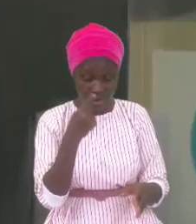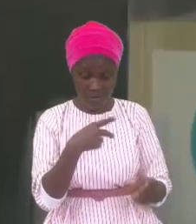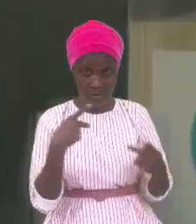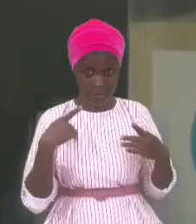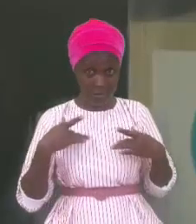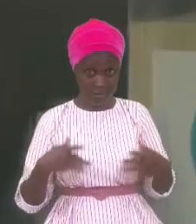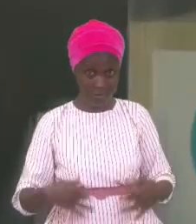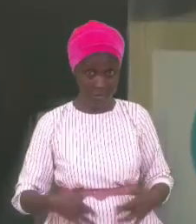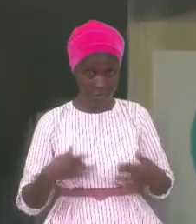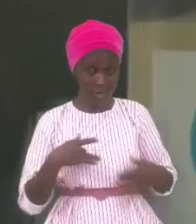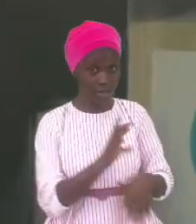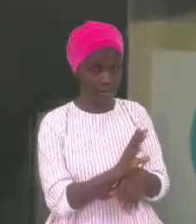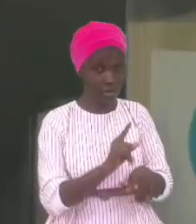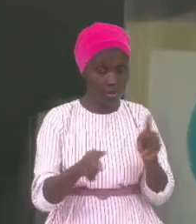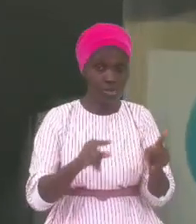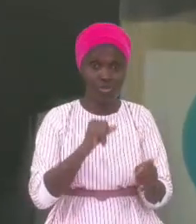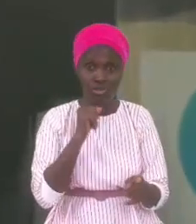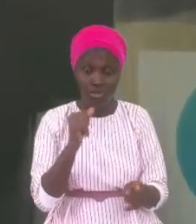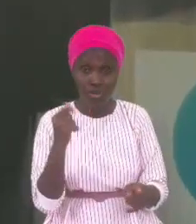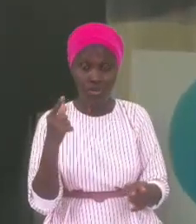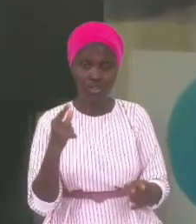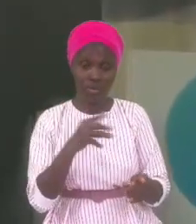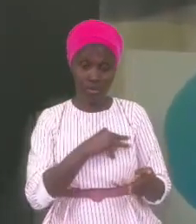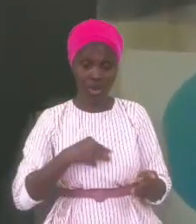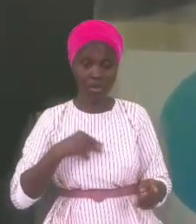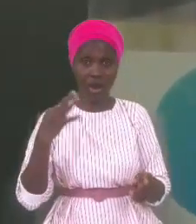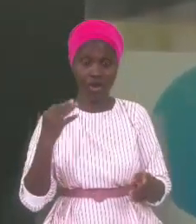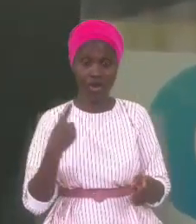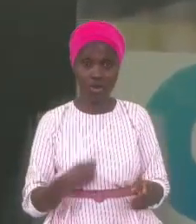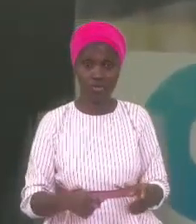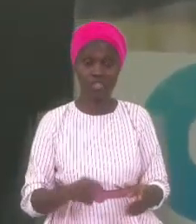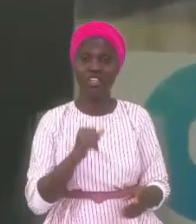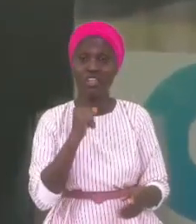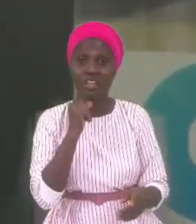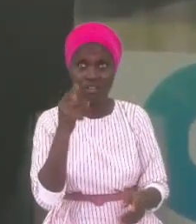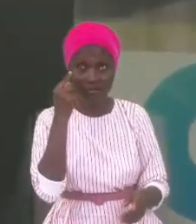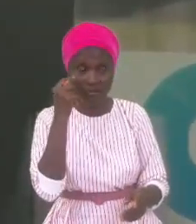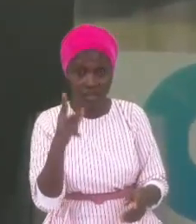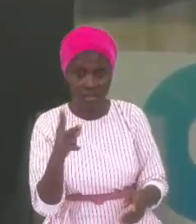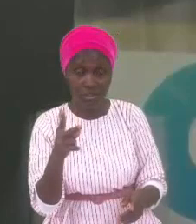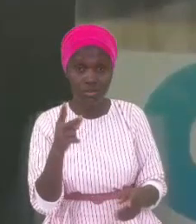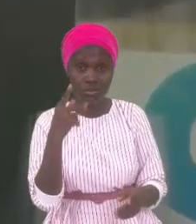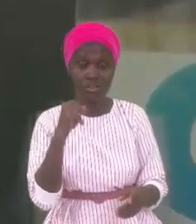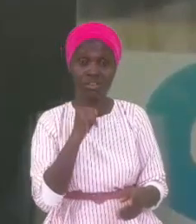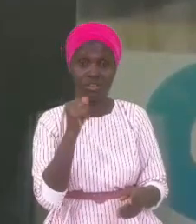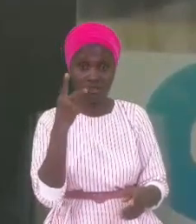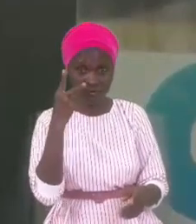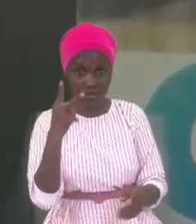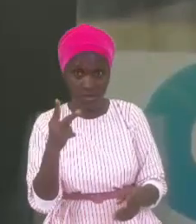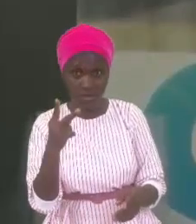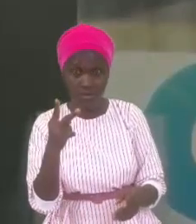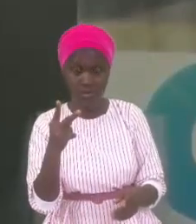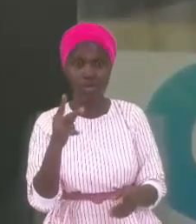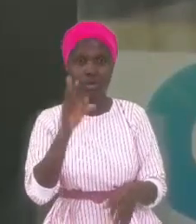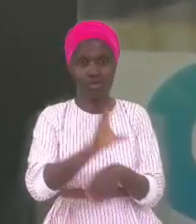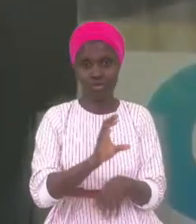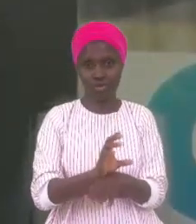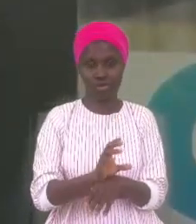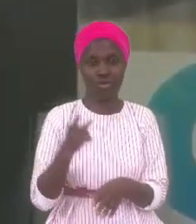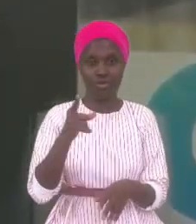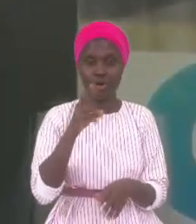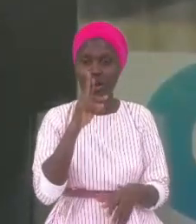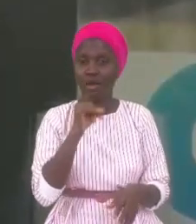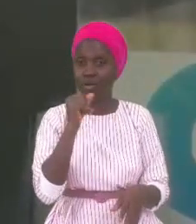We are not members of the militant church. And we are not members of the triumphant church. Wherefore